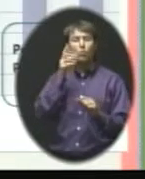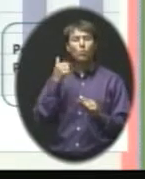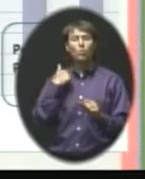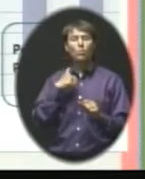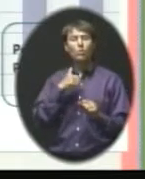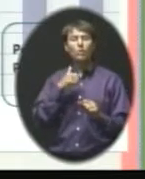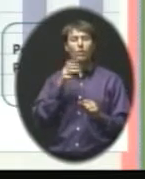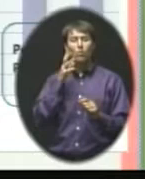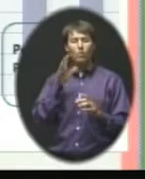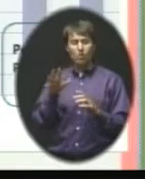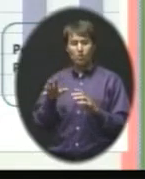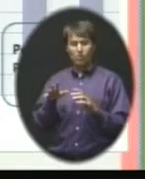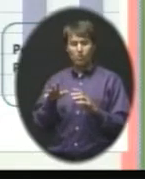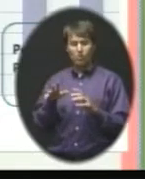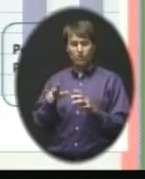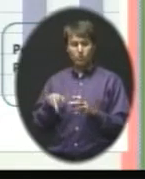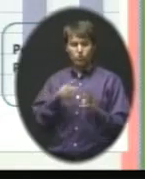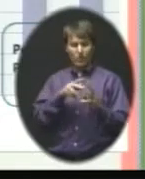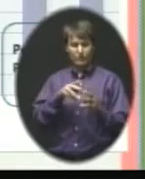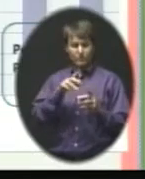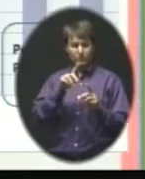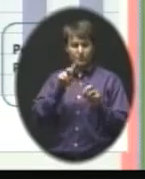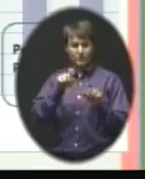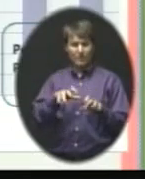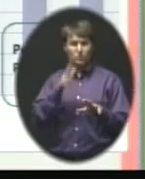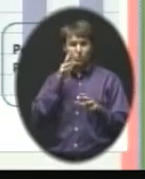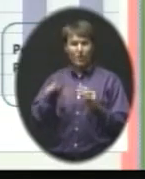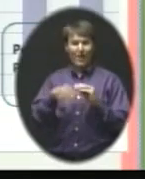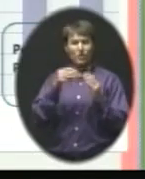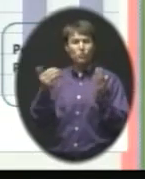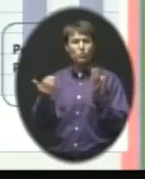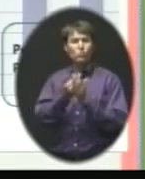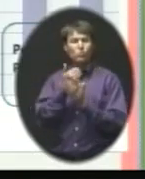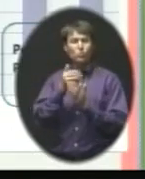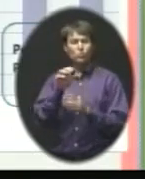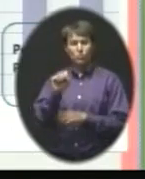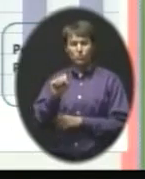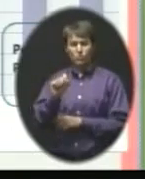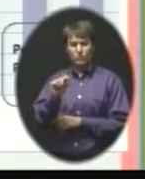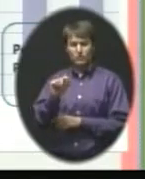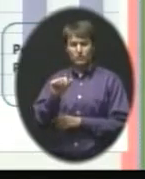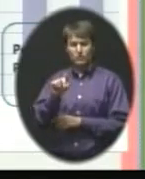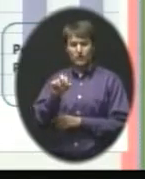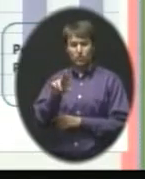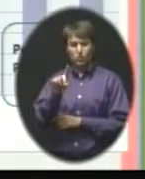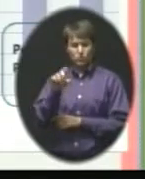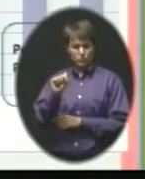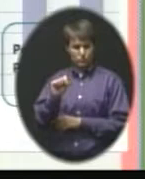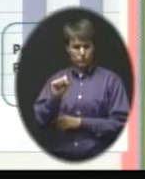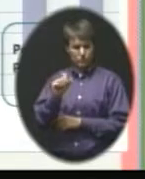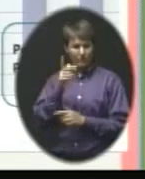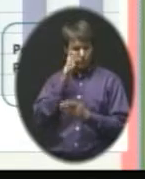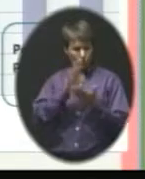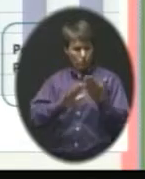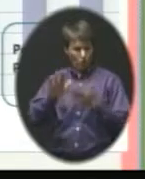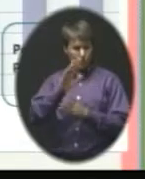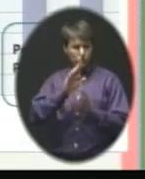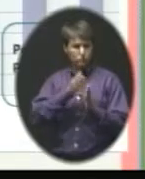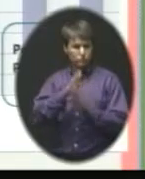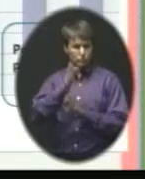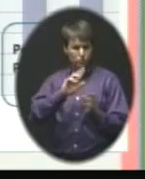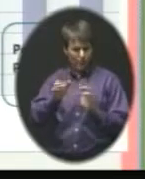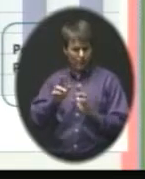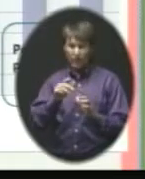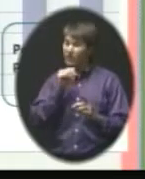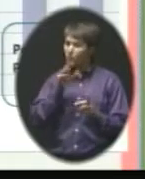the rest of that test with new standards that were college and career ready. They're not going to count, but they're going to be